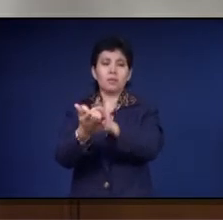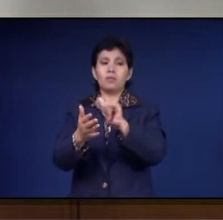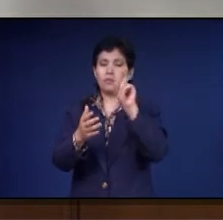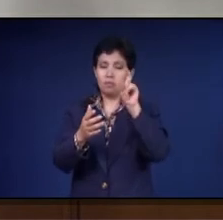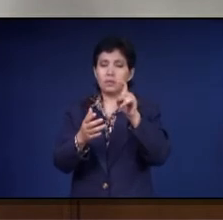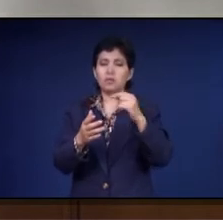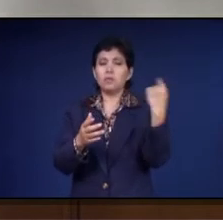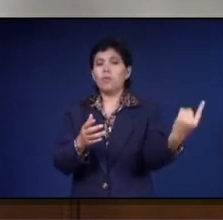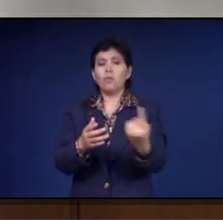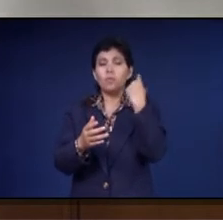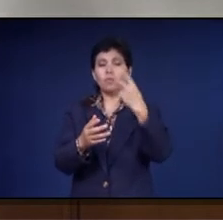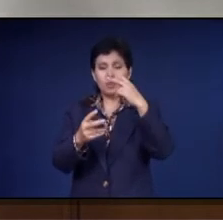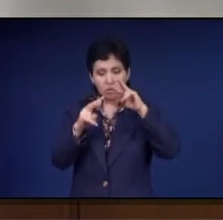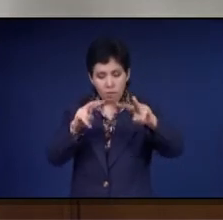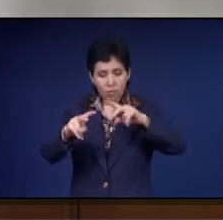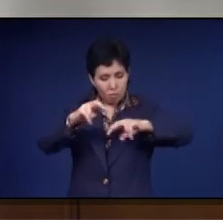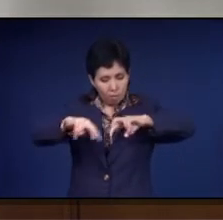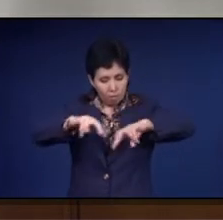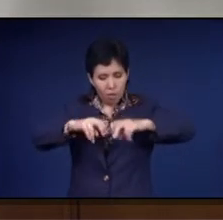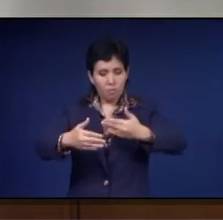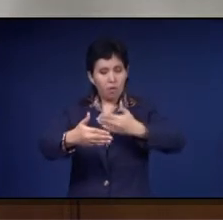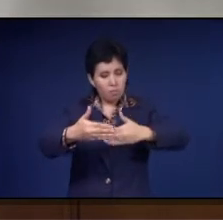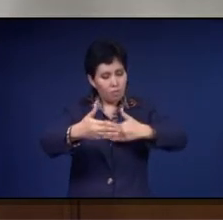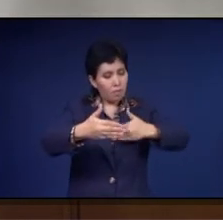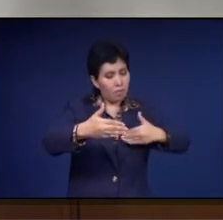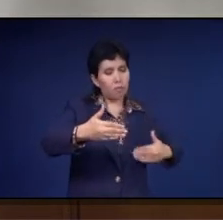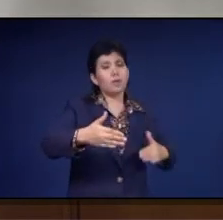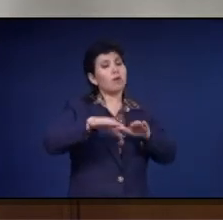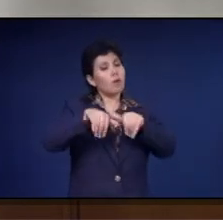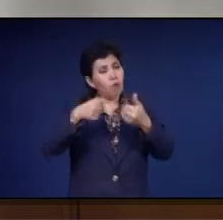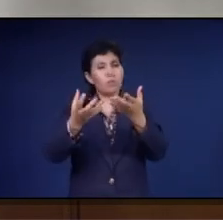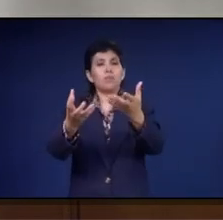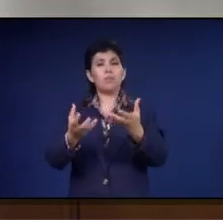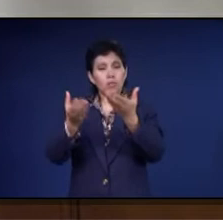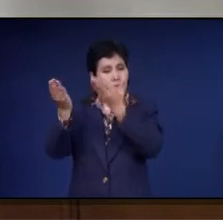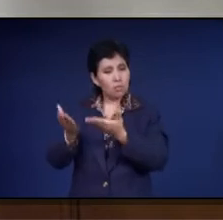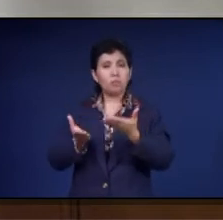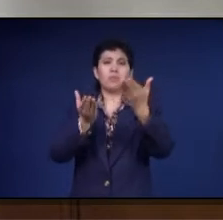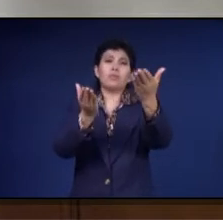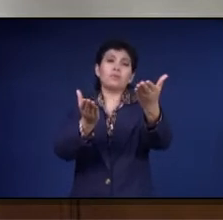have to look back at what your hypothesis is about, how you want to carry